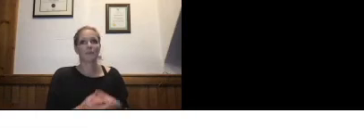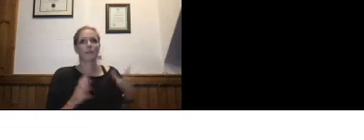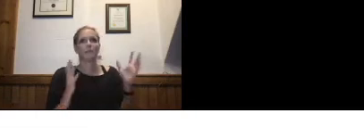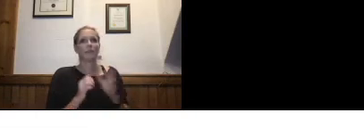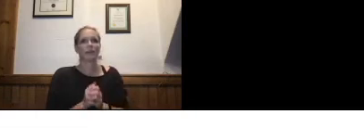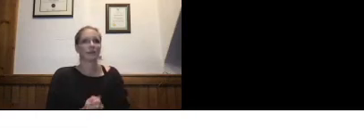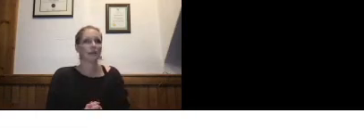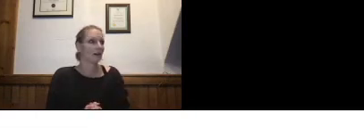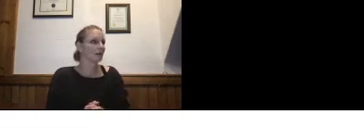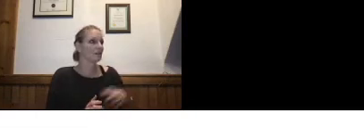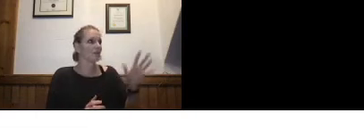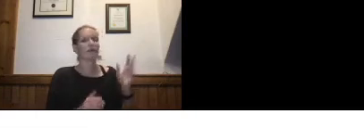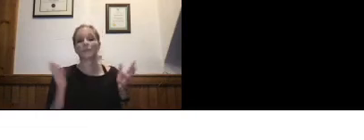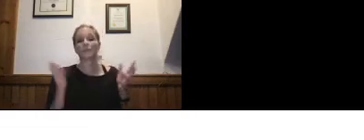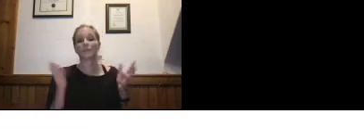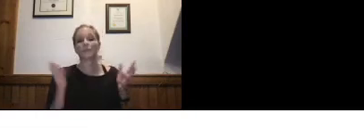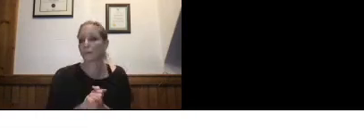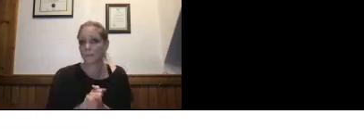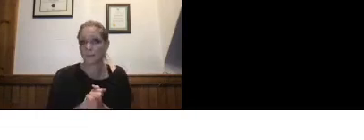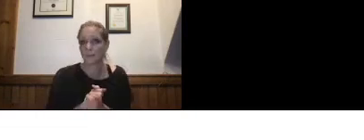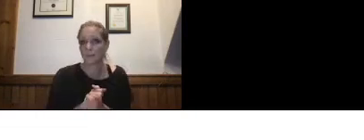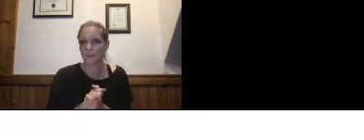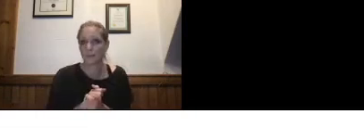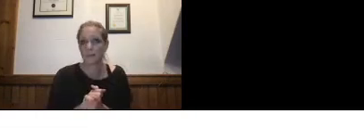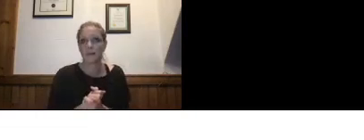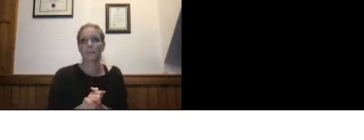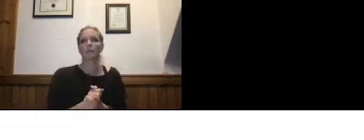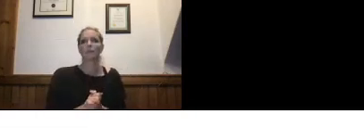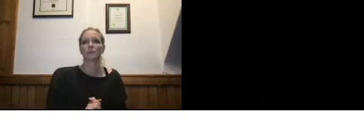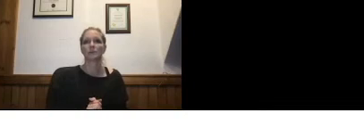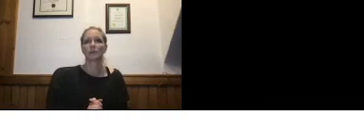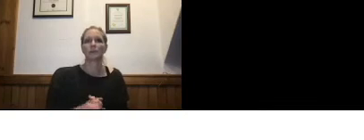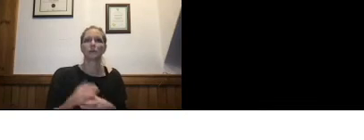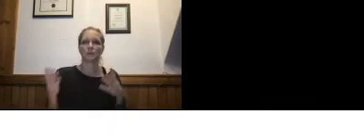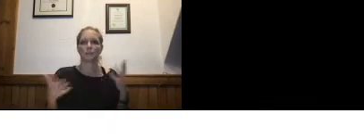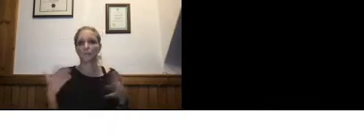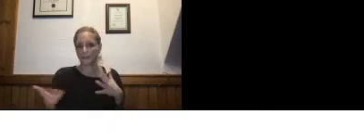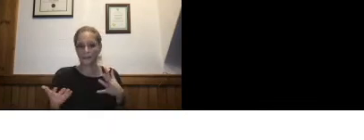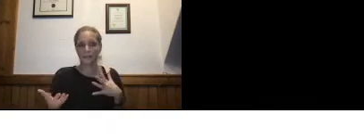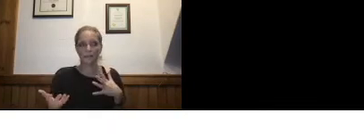are people that are on a certain, there was one with metformin, that's a good example. There was some